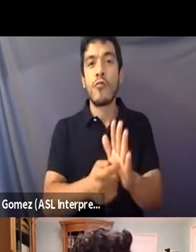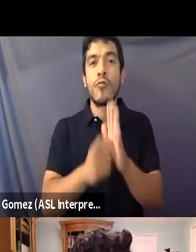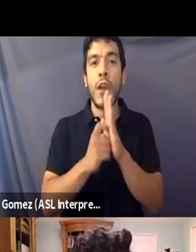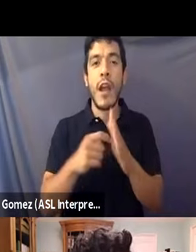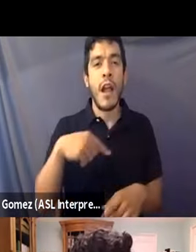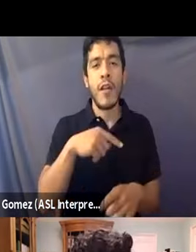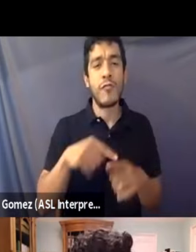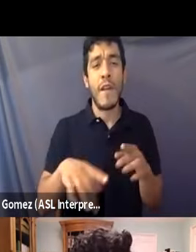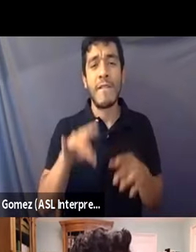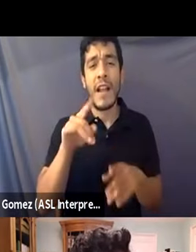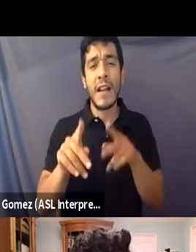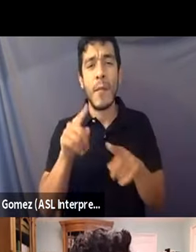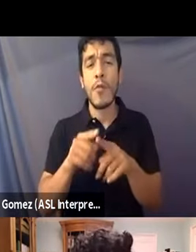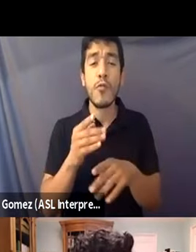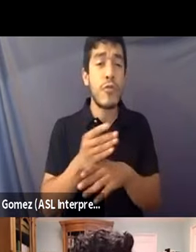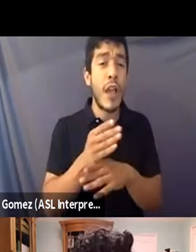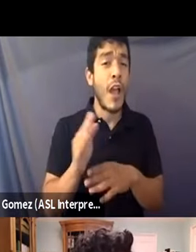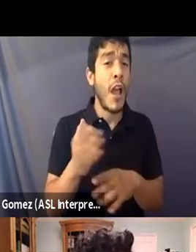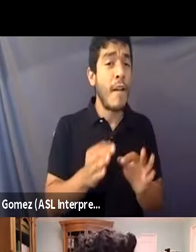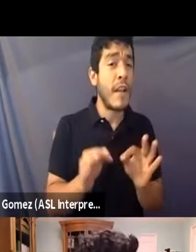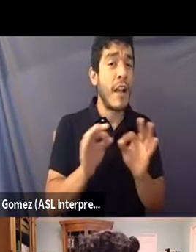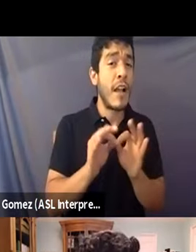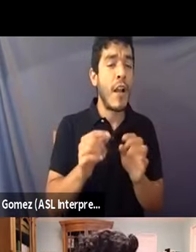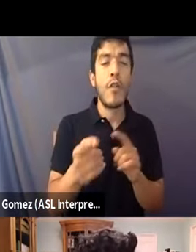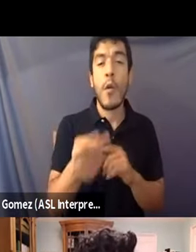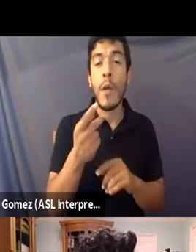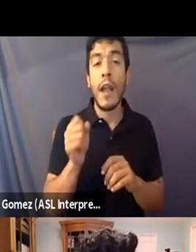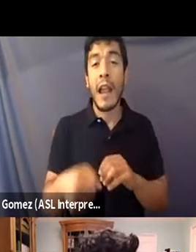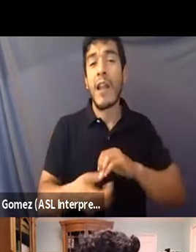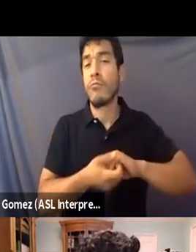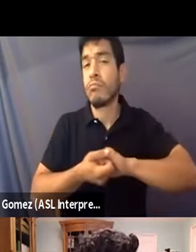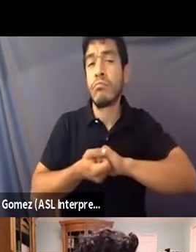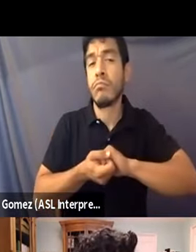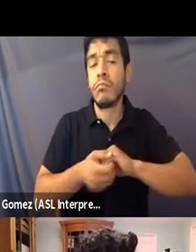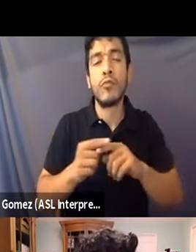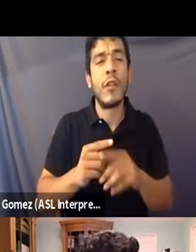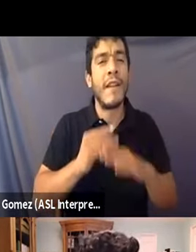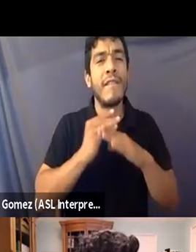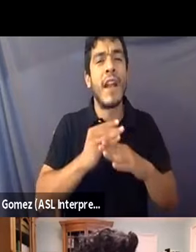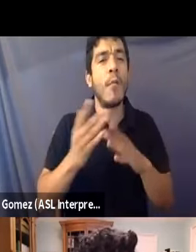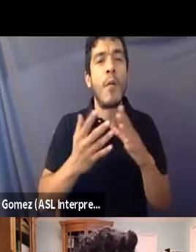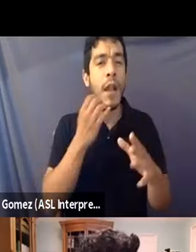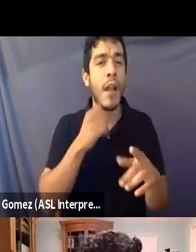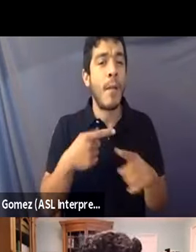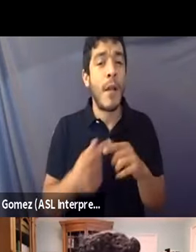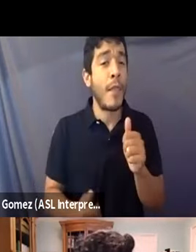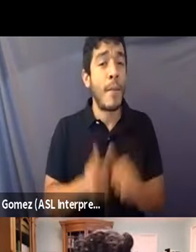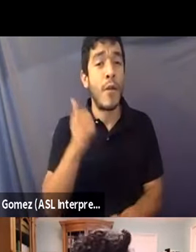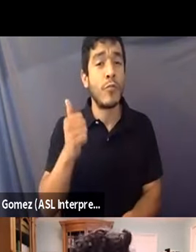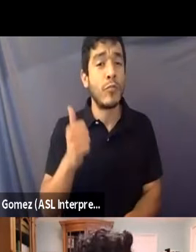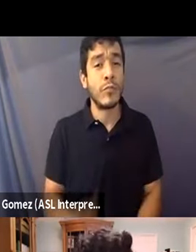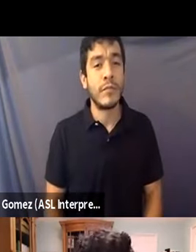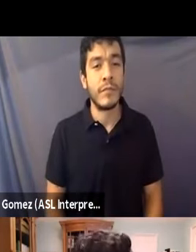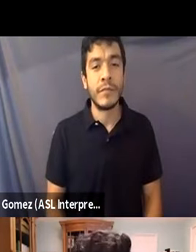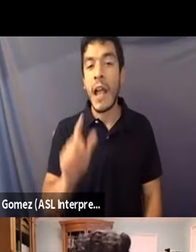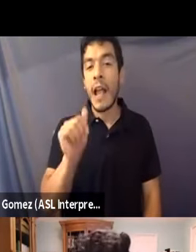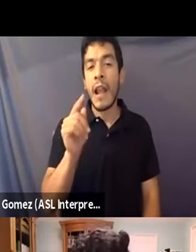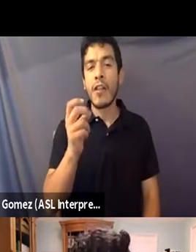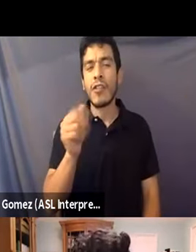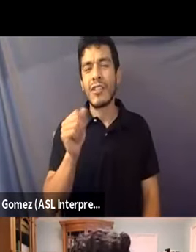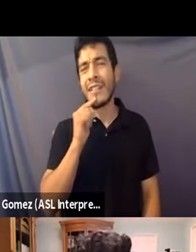folks who share our values so that we can work together to defend what we care about the most. Absolutely. You know, one of the things that you